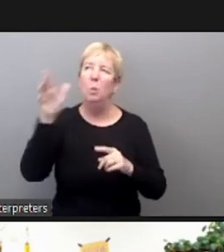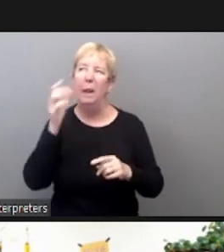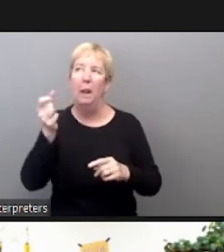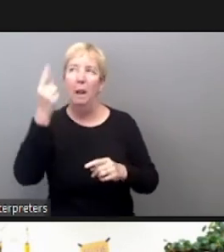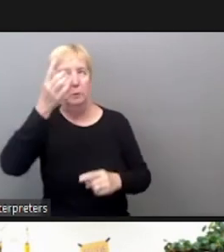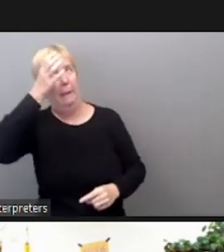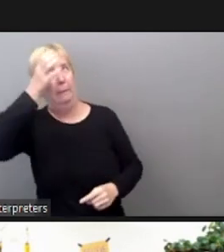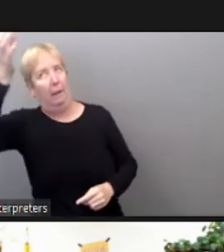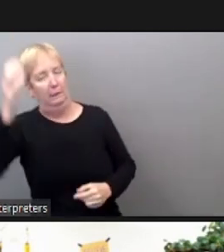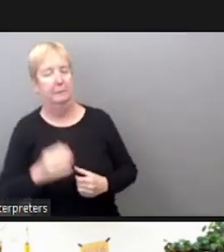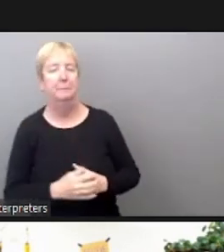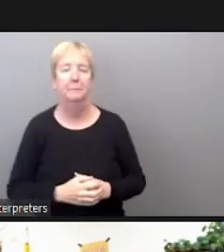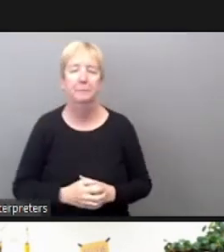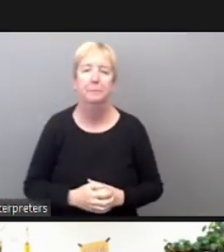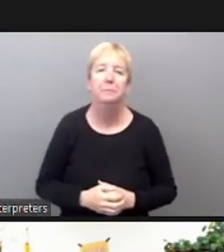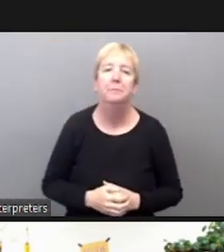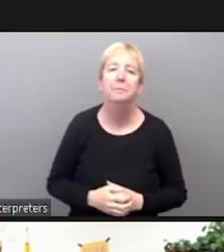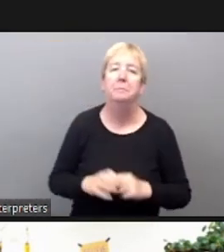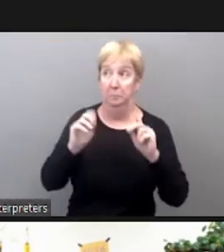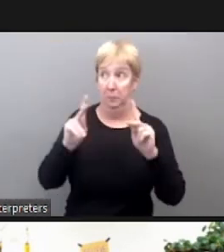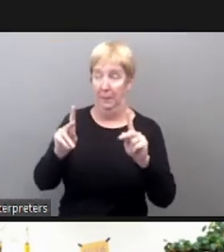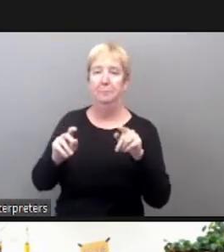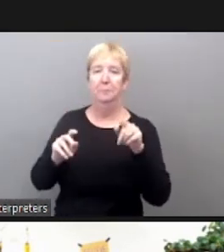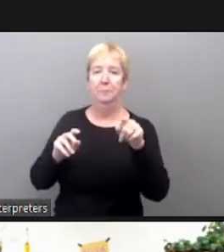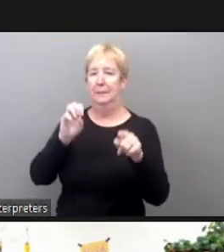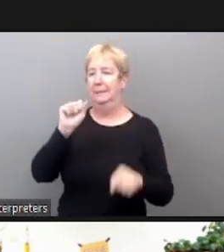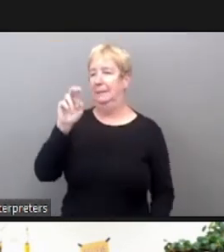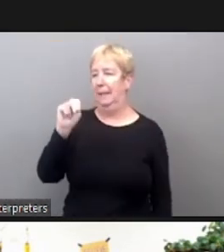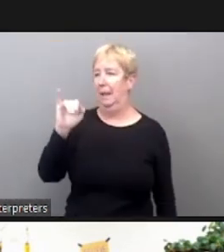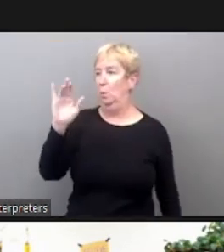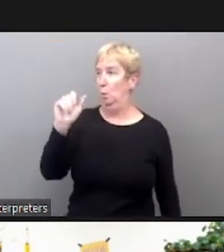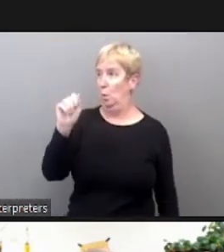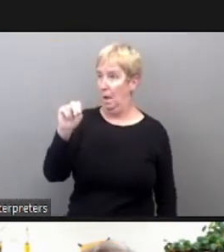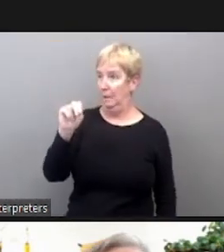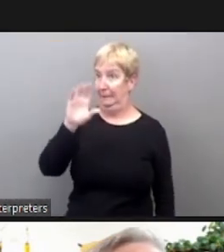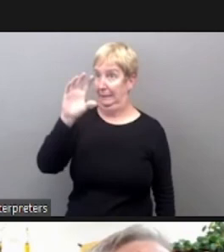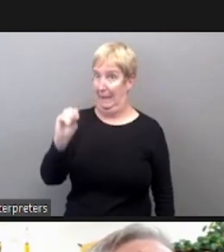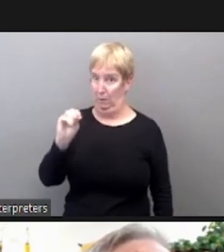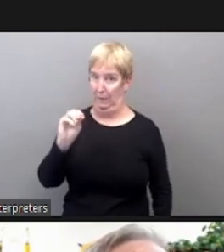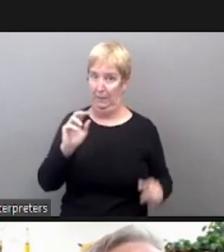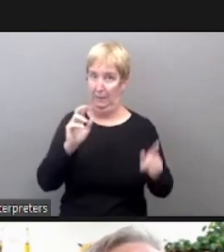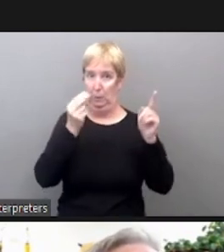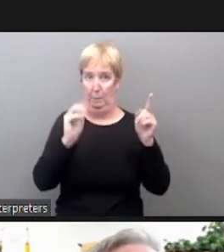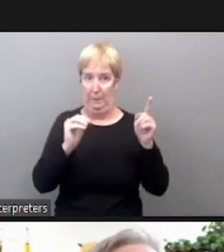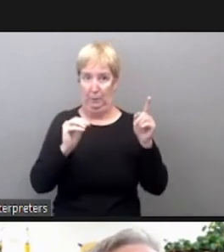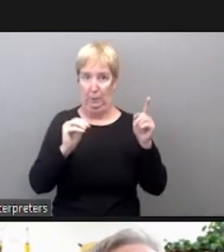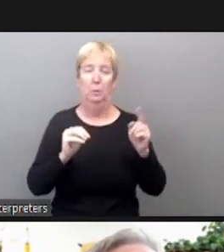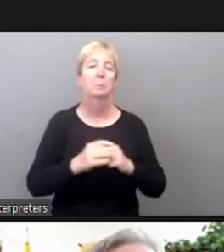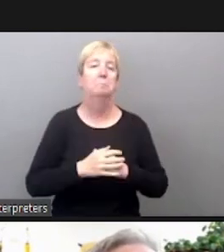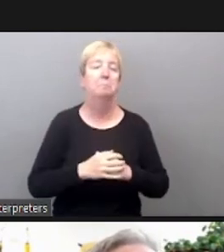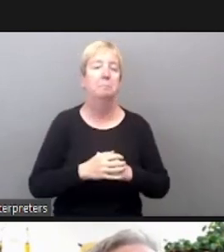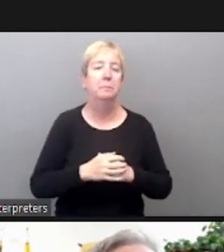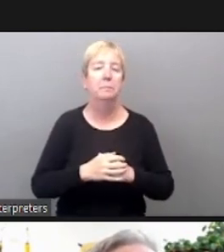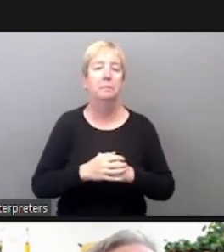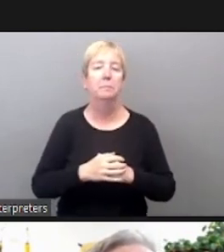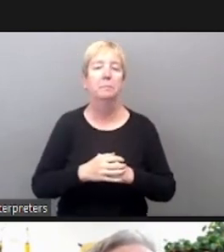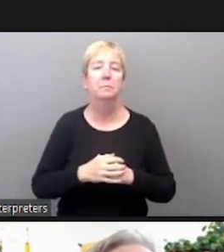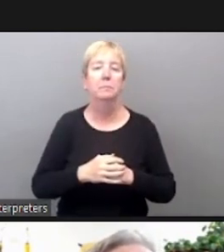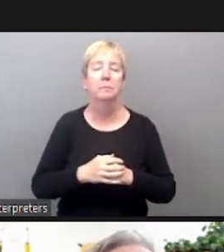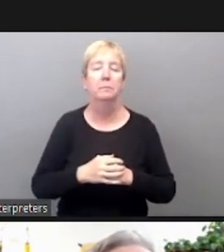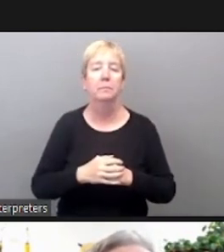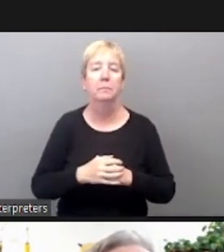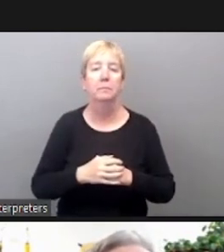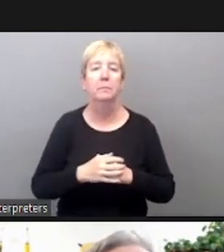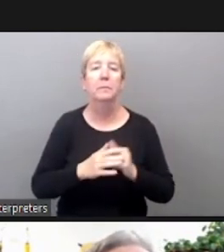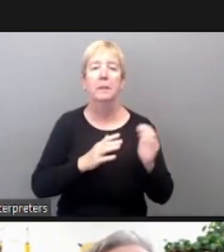So here's San Juan County. And then this is, oops, sorry, here you go. This is